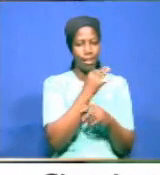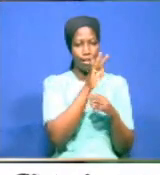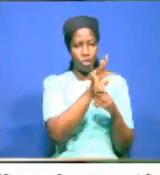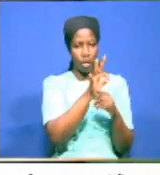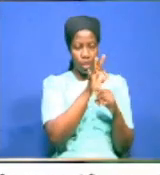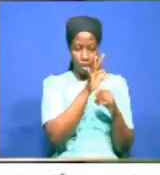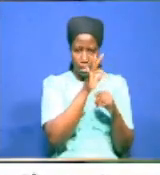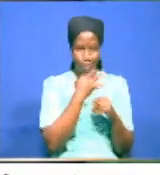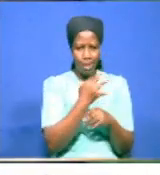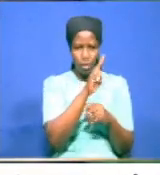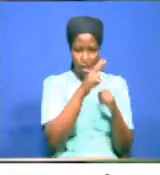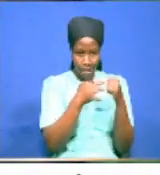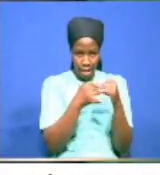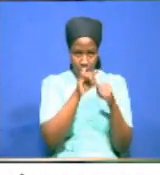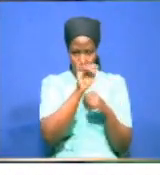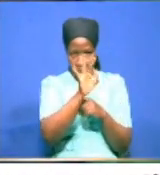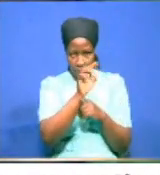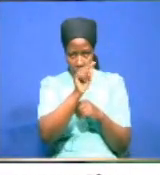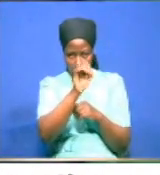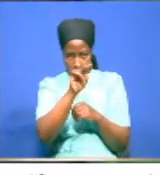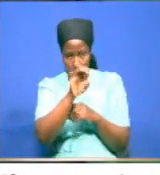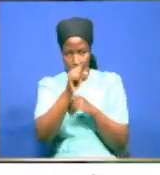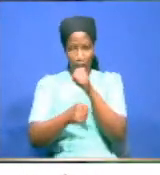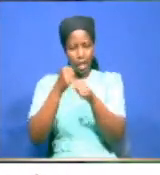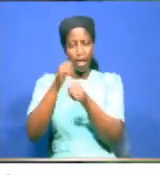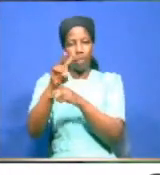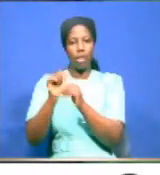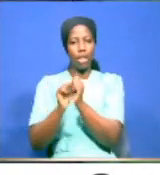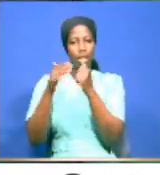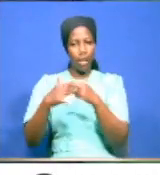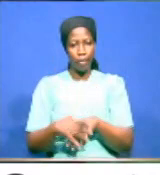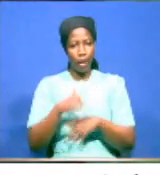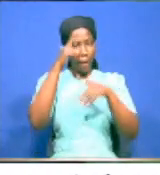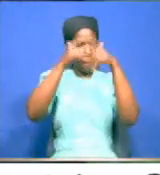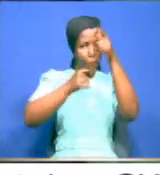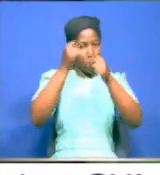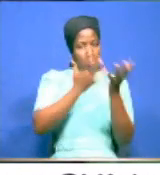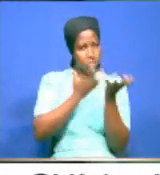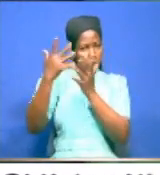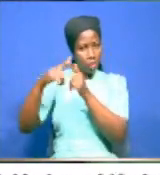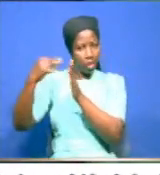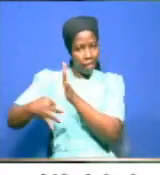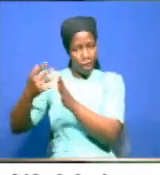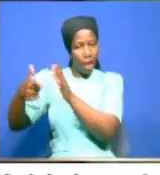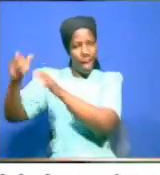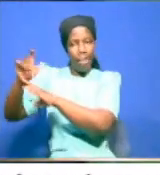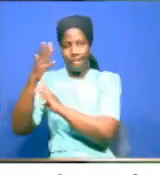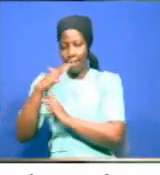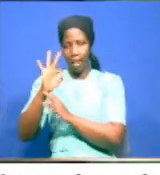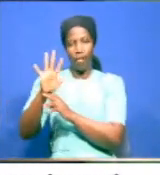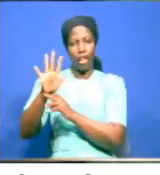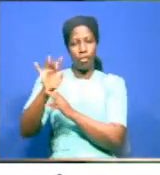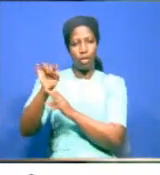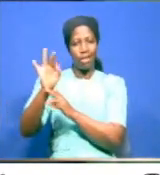328.3 tons in 2019. The volume of milk deliveries to processors increased by